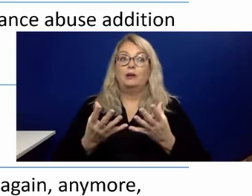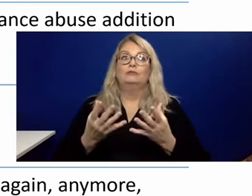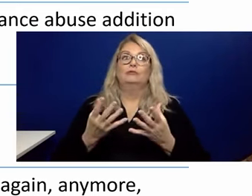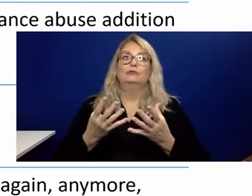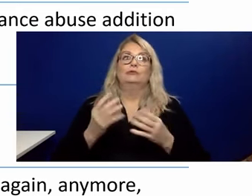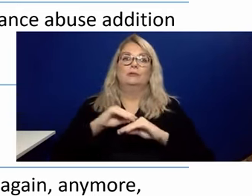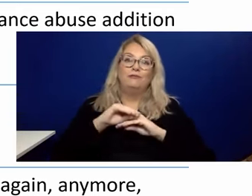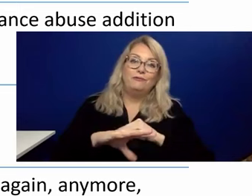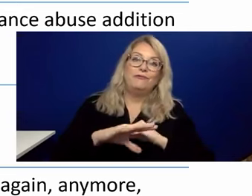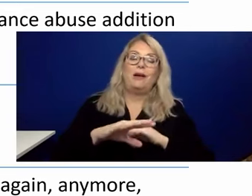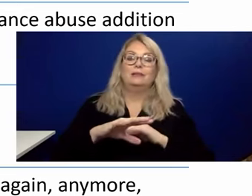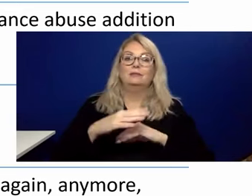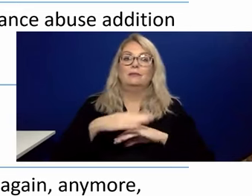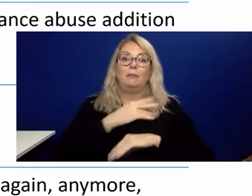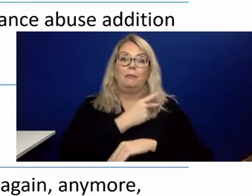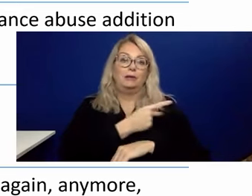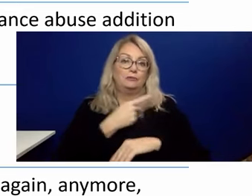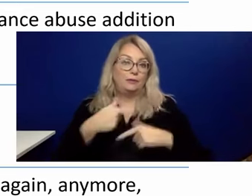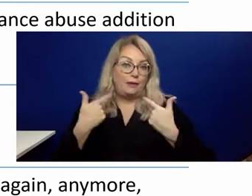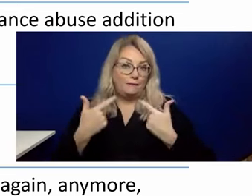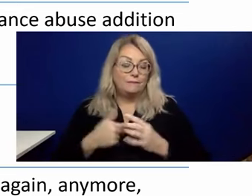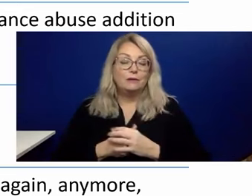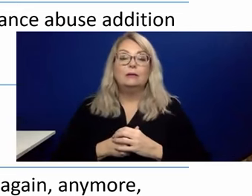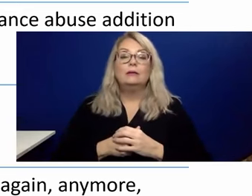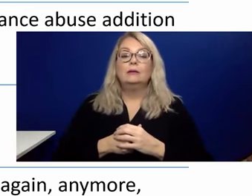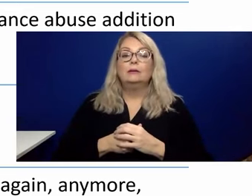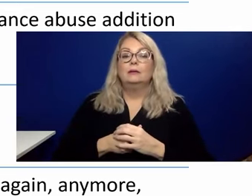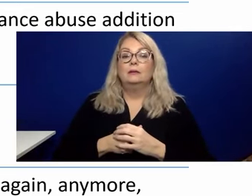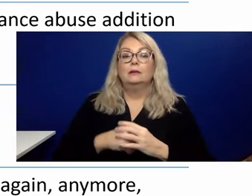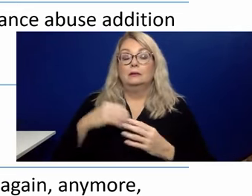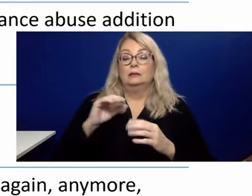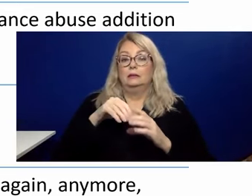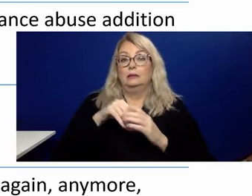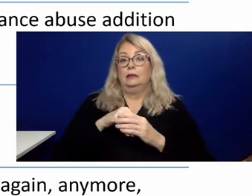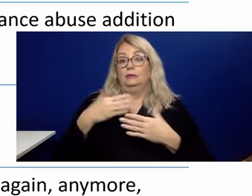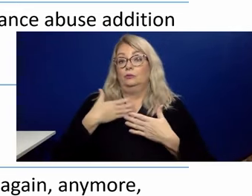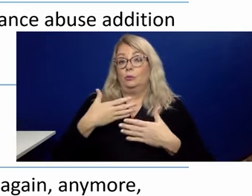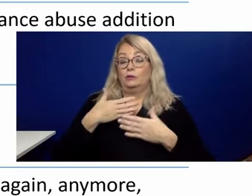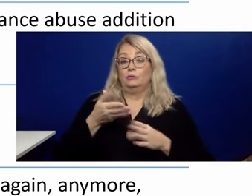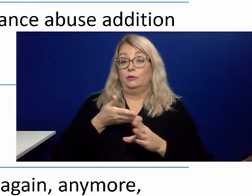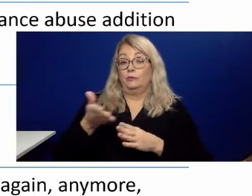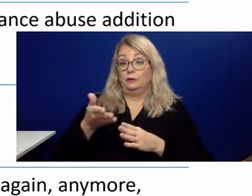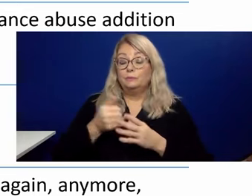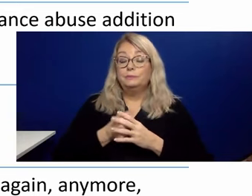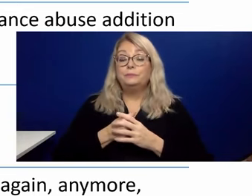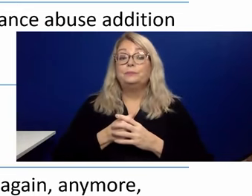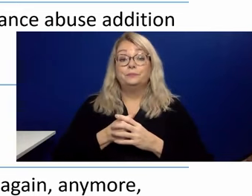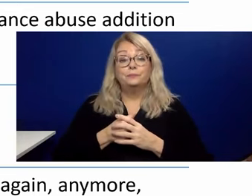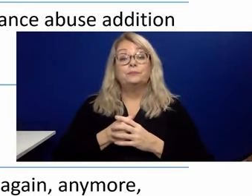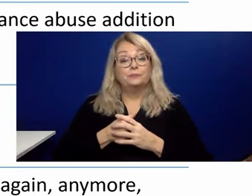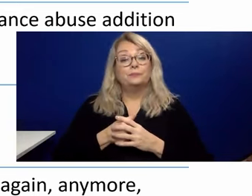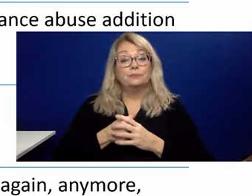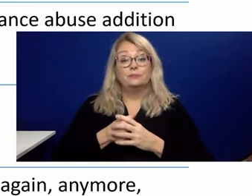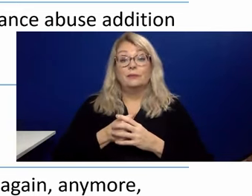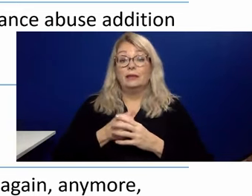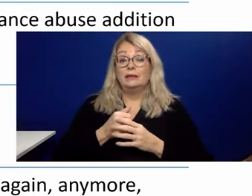lives. And so I feel like at least, in our field, when respiratory, I know that it's definitely an